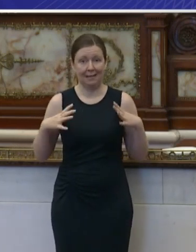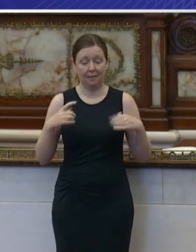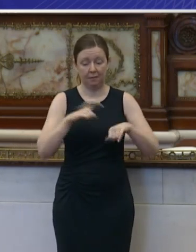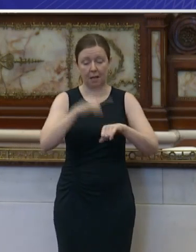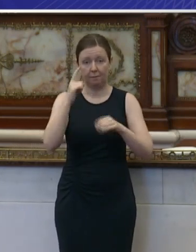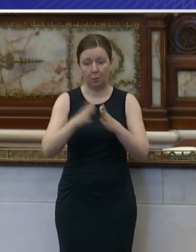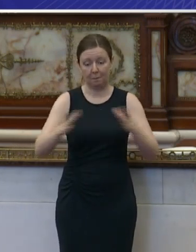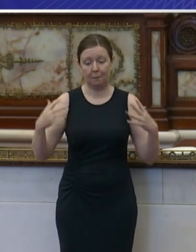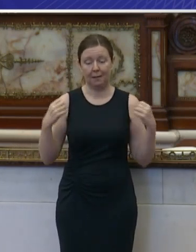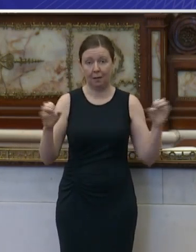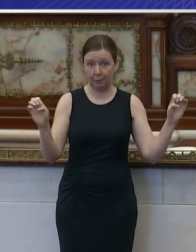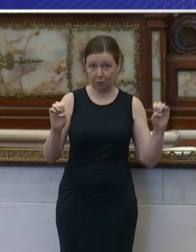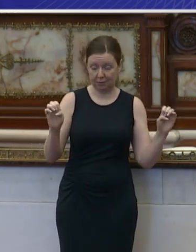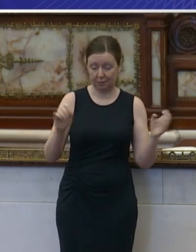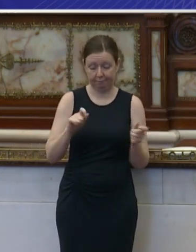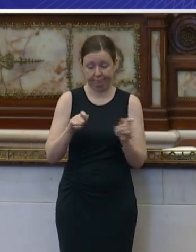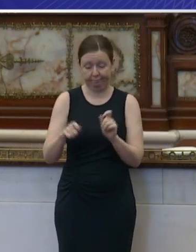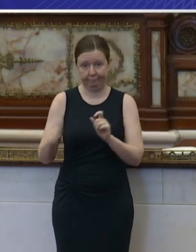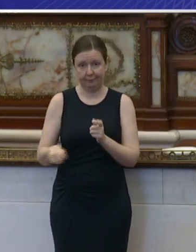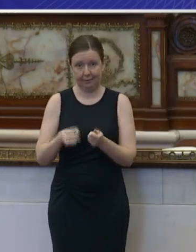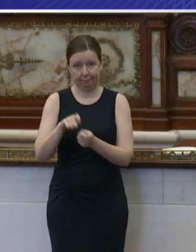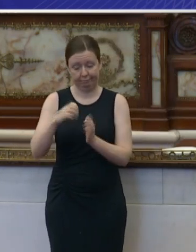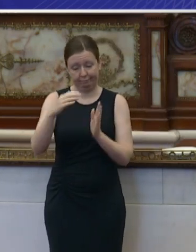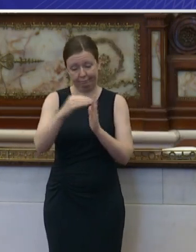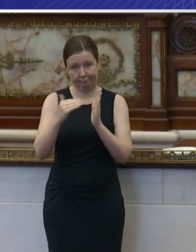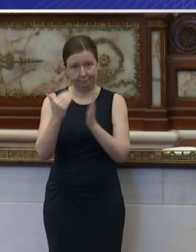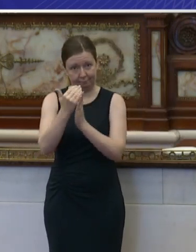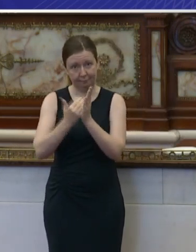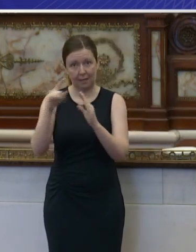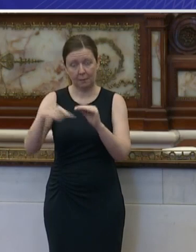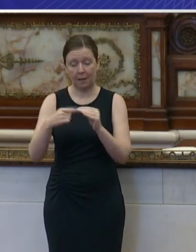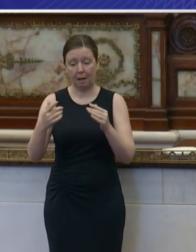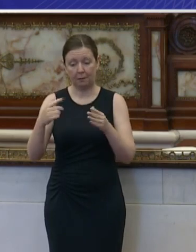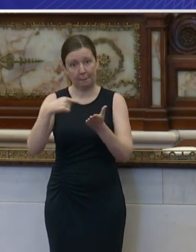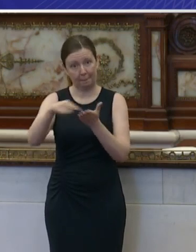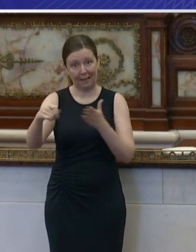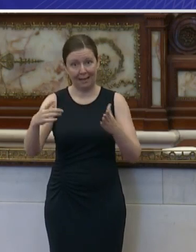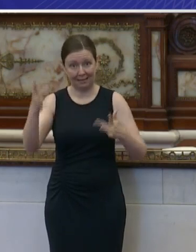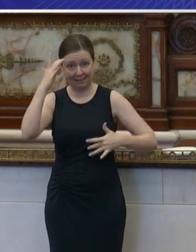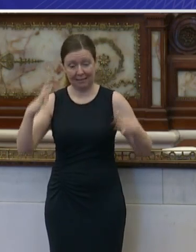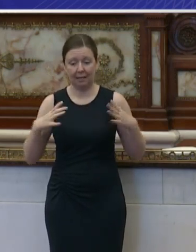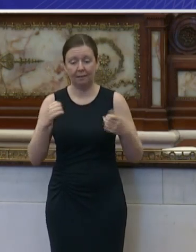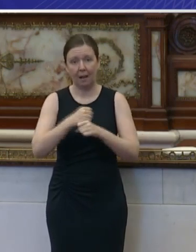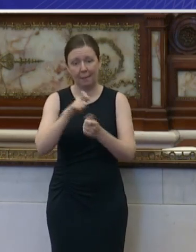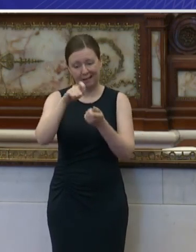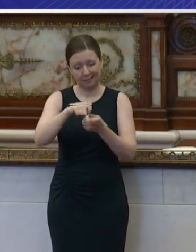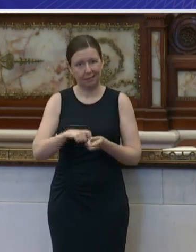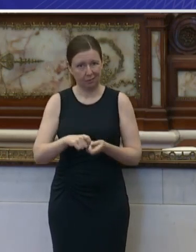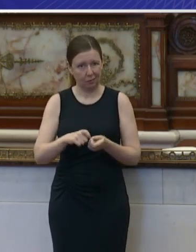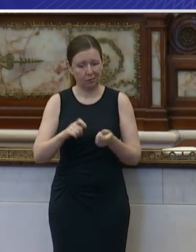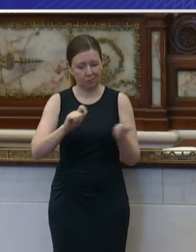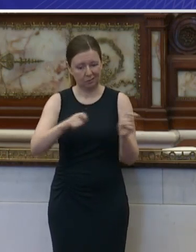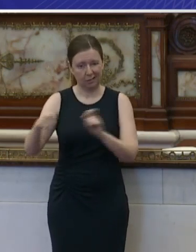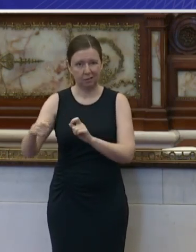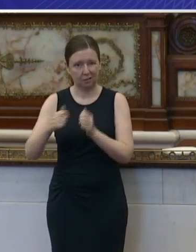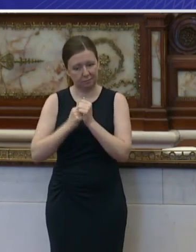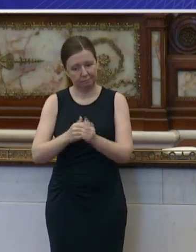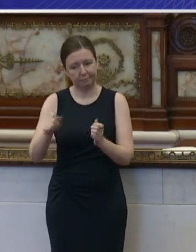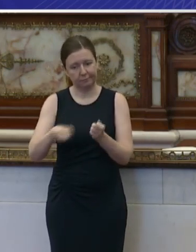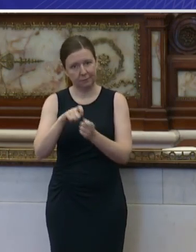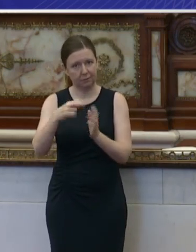emergencies, modify existing provisions concerning the paid sick leave, and make technical changes, all under certain terms and